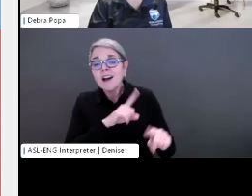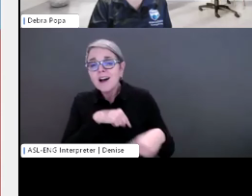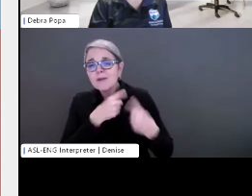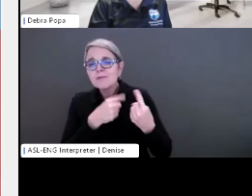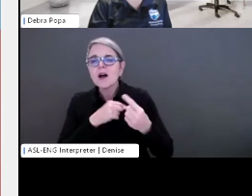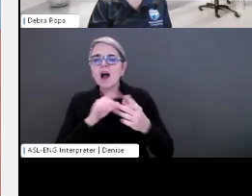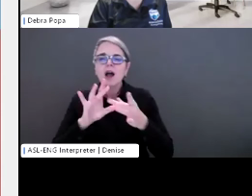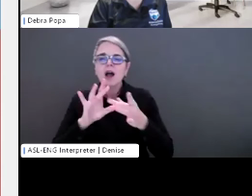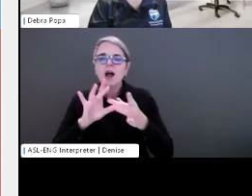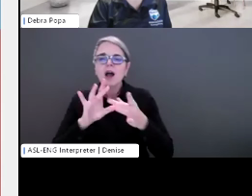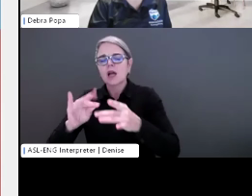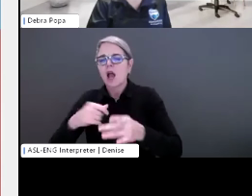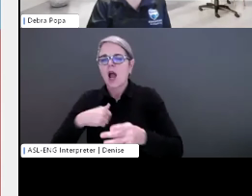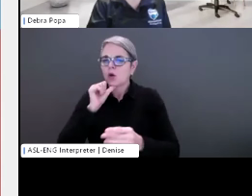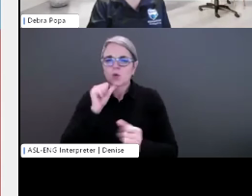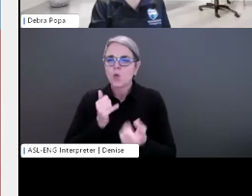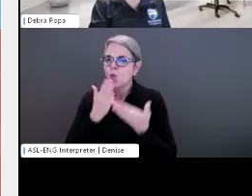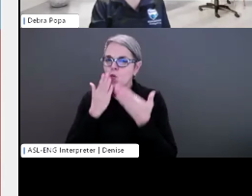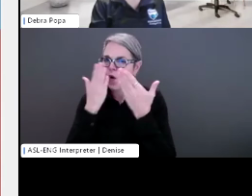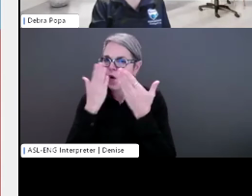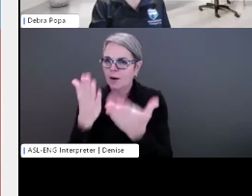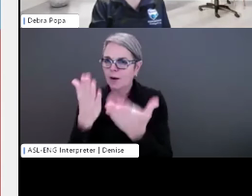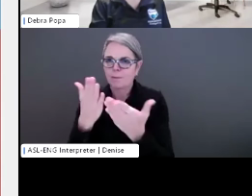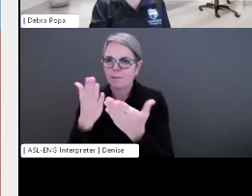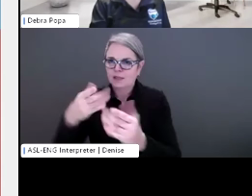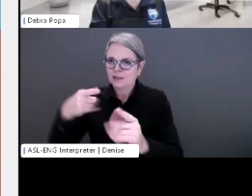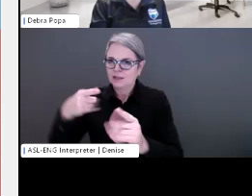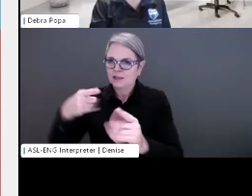of the ones that we do recommend. However, I